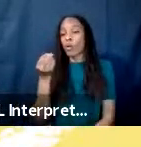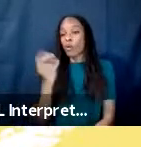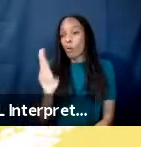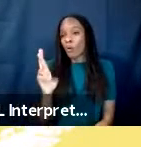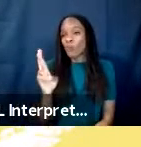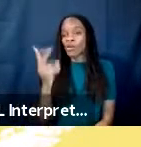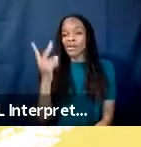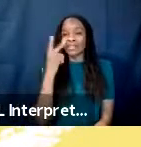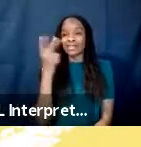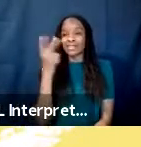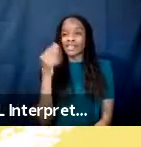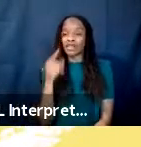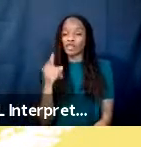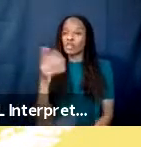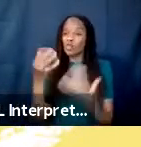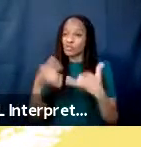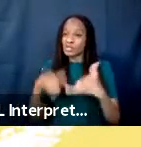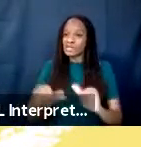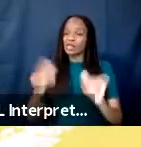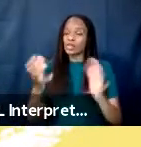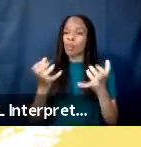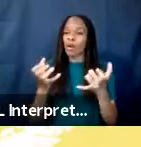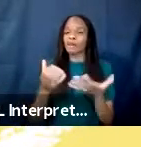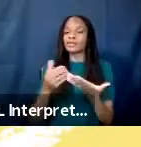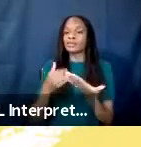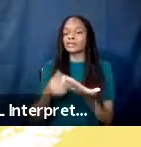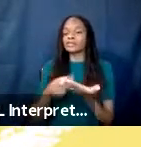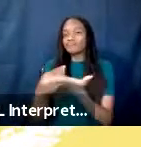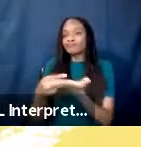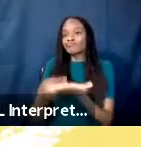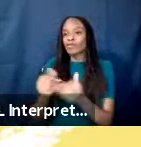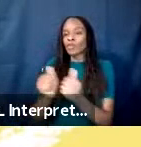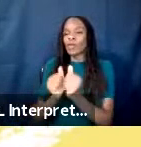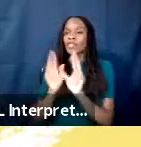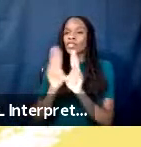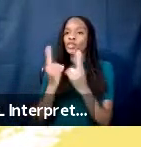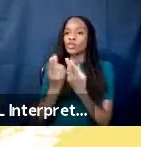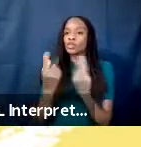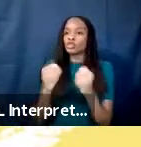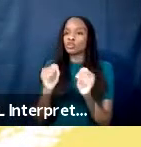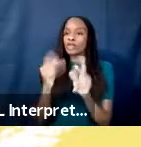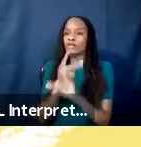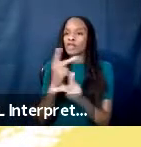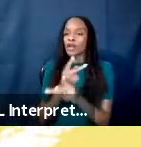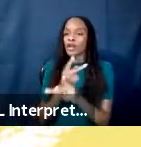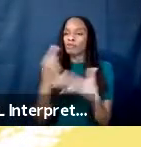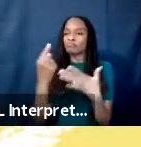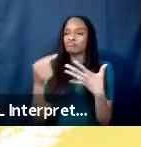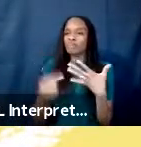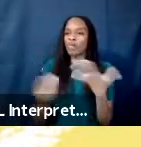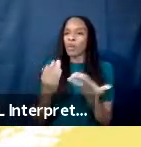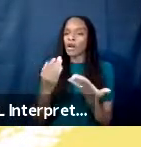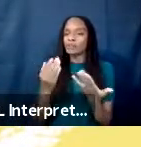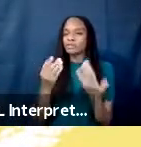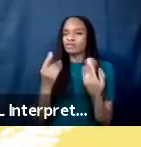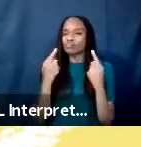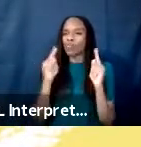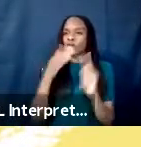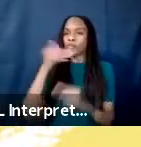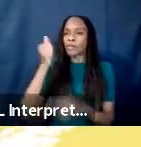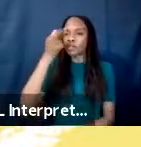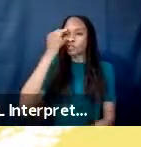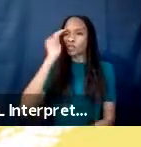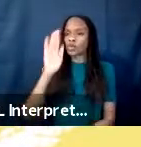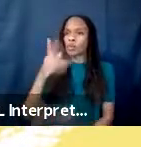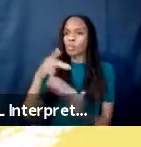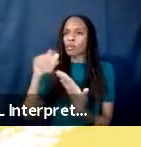let's say you still want to talk to the union and try and figure out those details, what works best for your project. We are